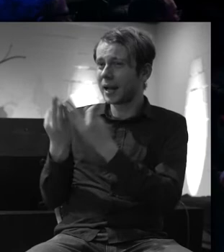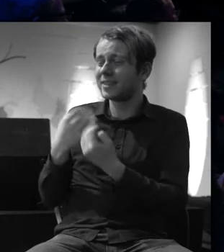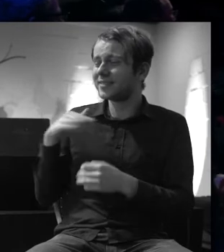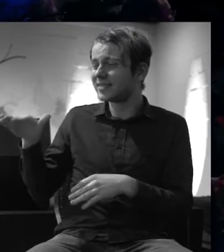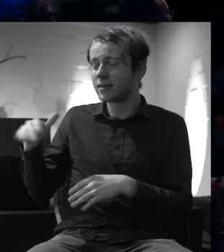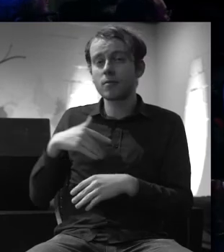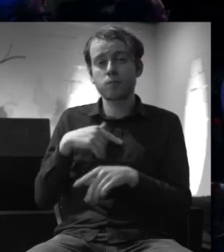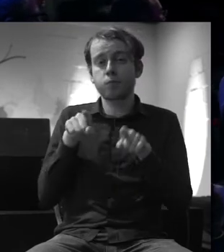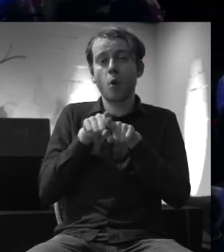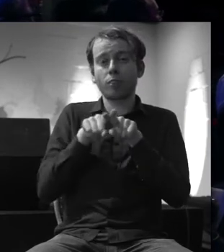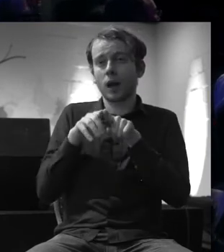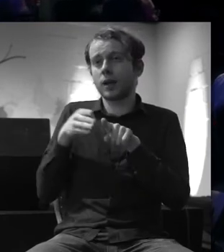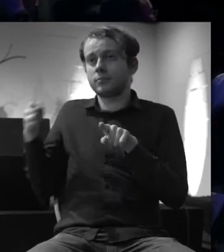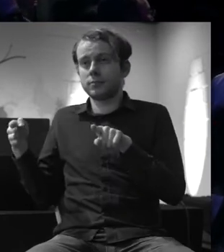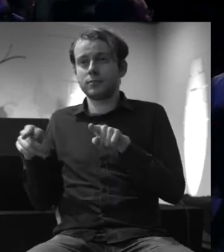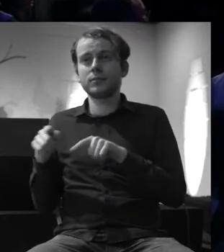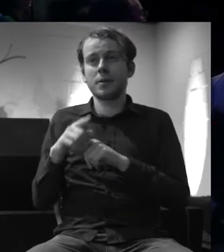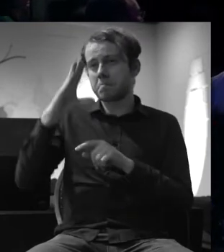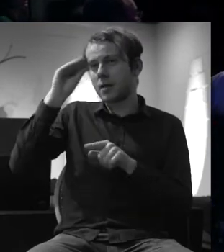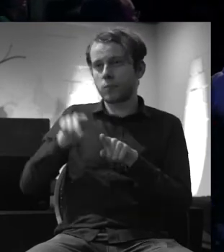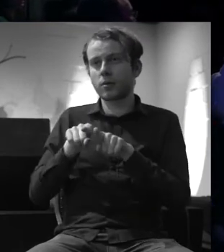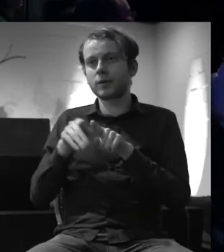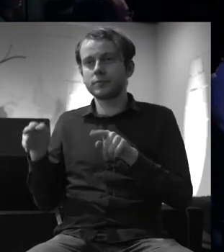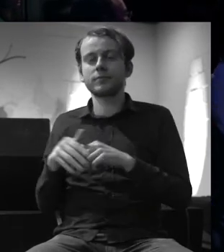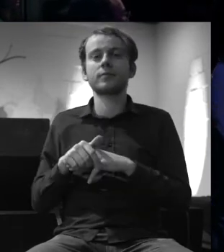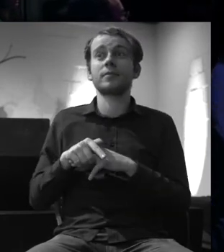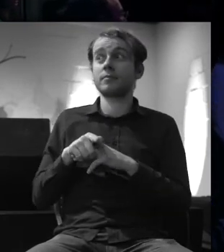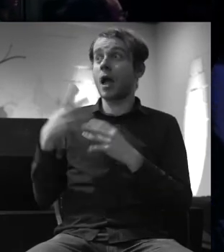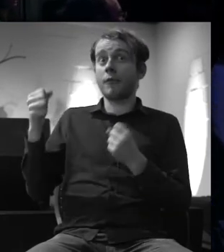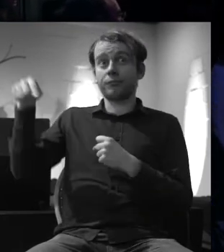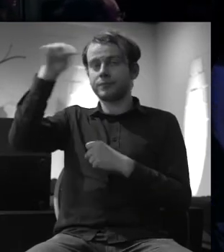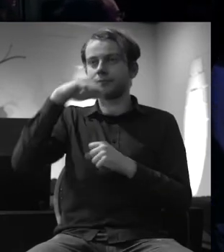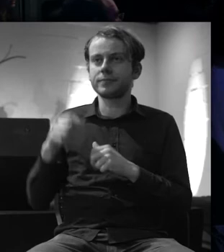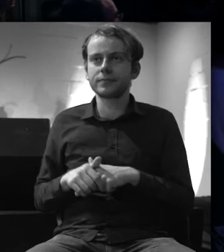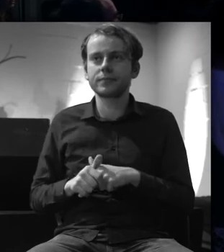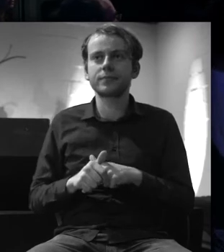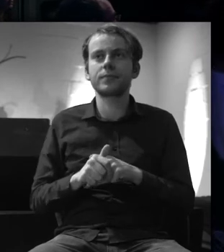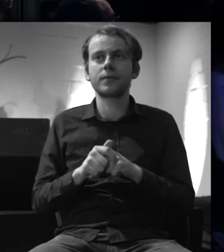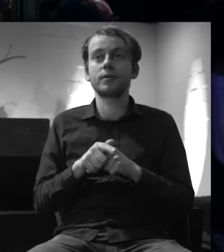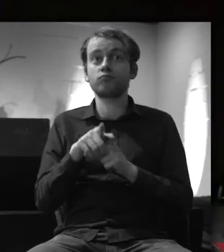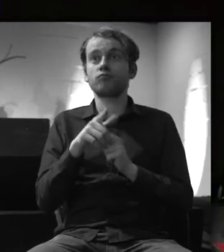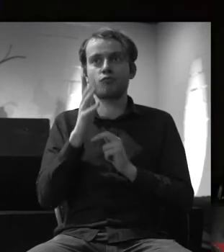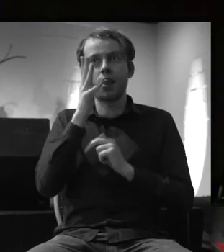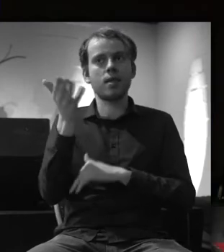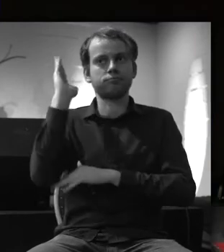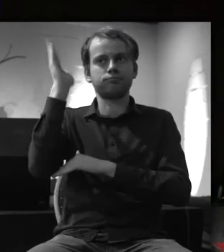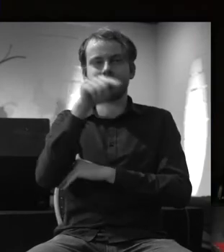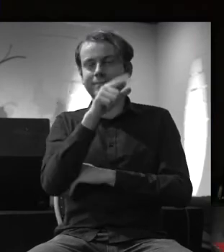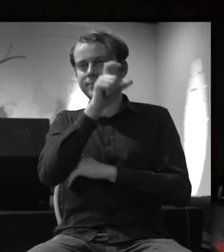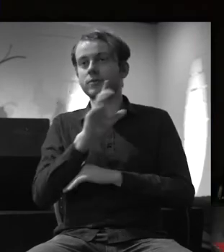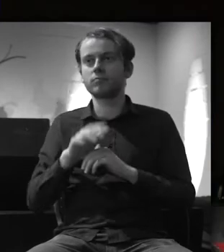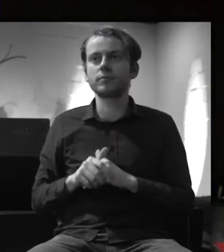him, but like he will be speaking in a couple of minutes about how to create peace movement. And all these people, they didn't